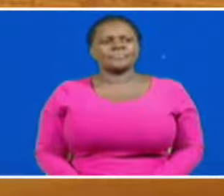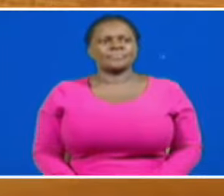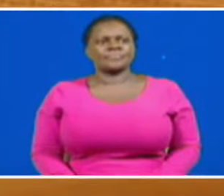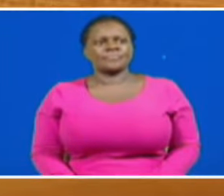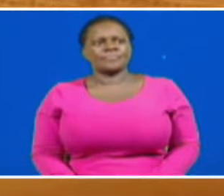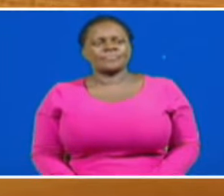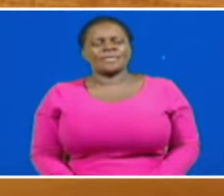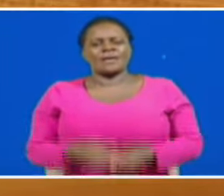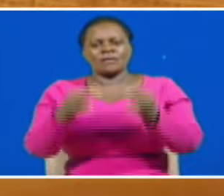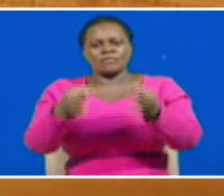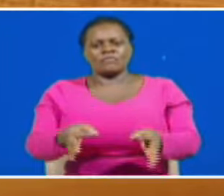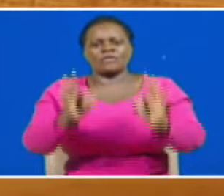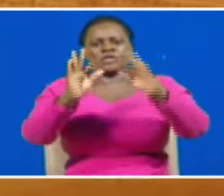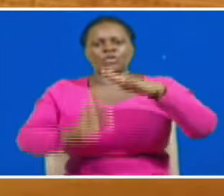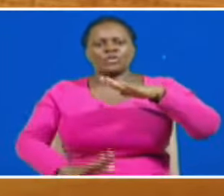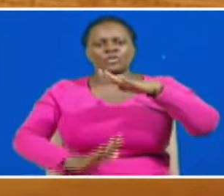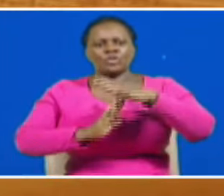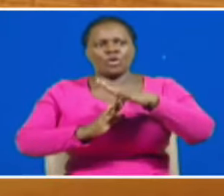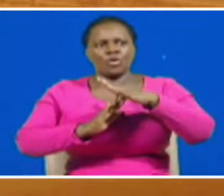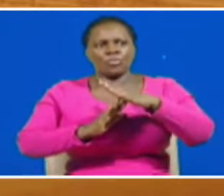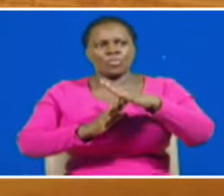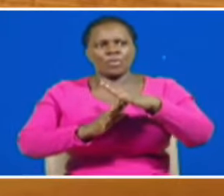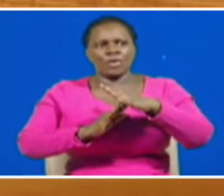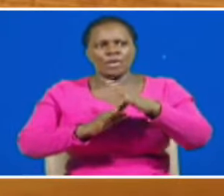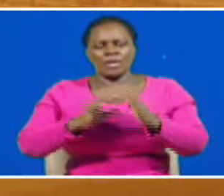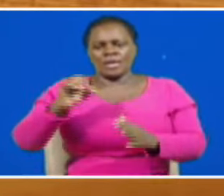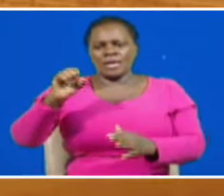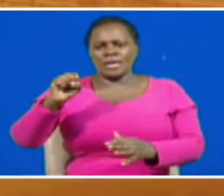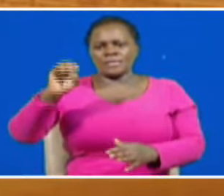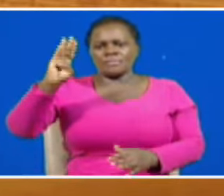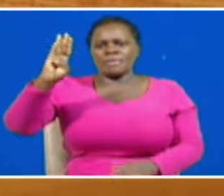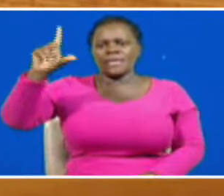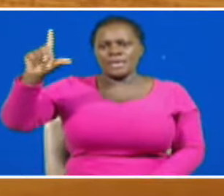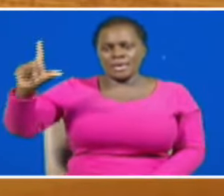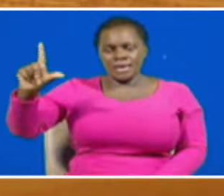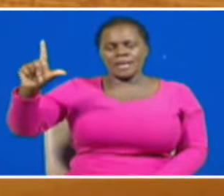Na afisa mkuu mtendaji wa kampuni ya SBL Innovate, Josiah